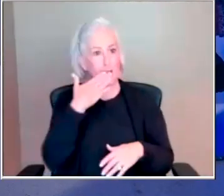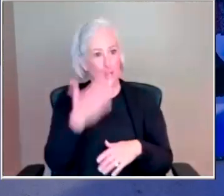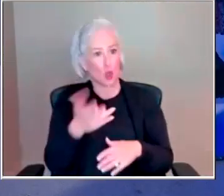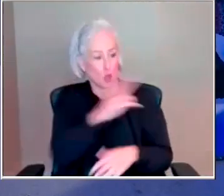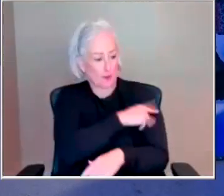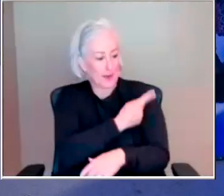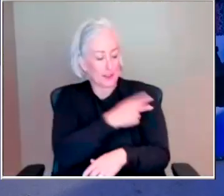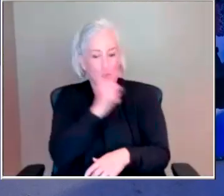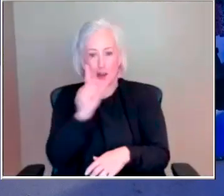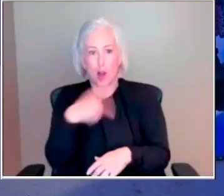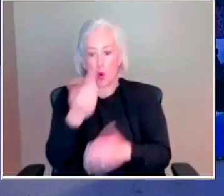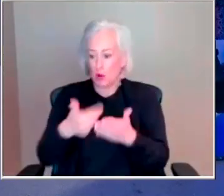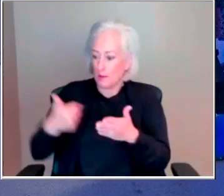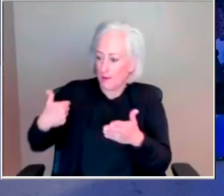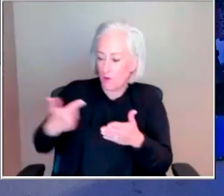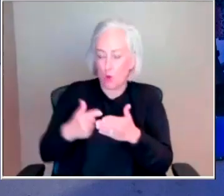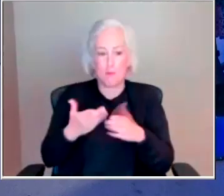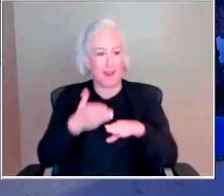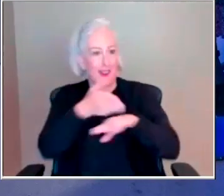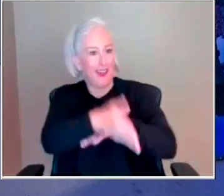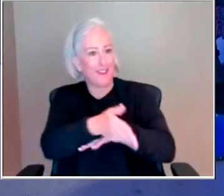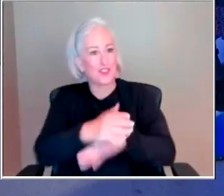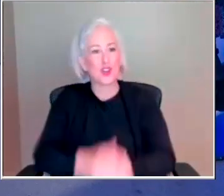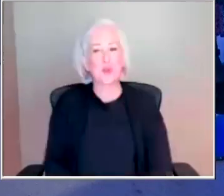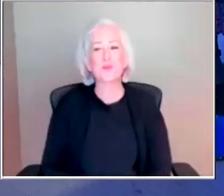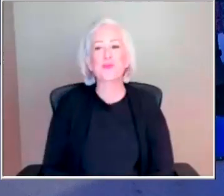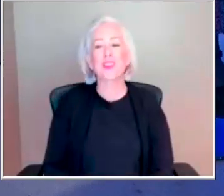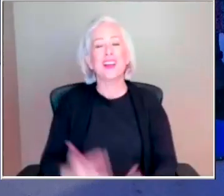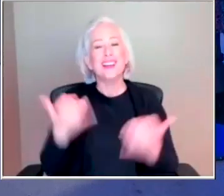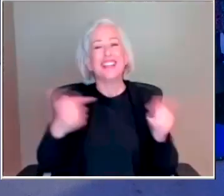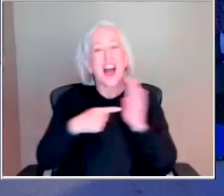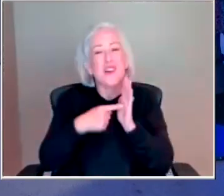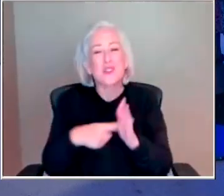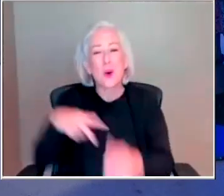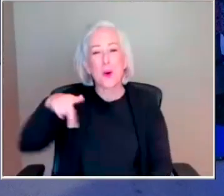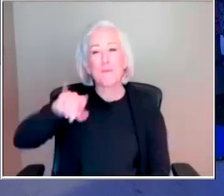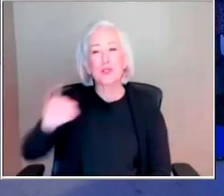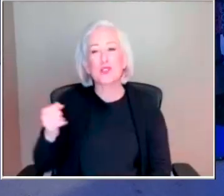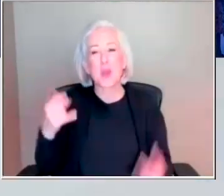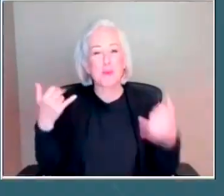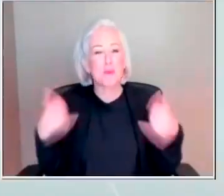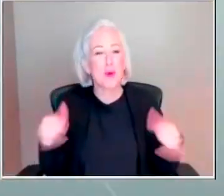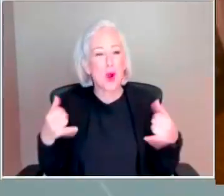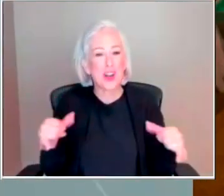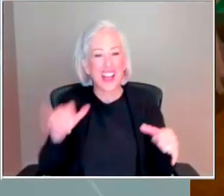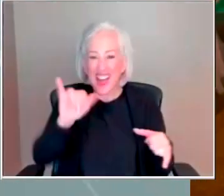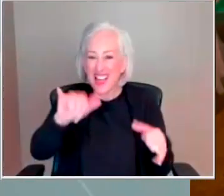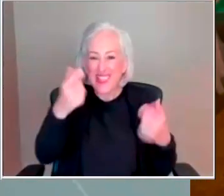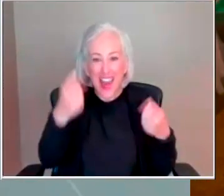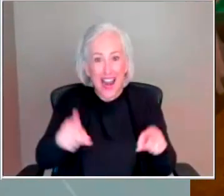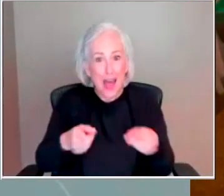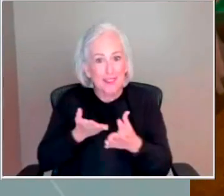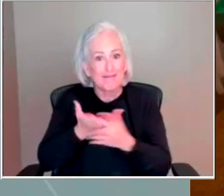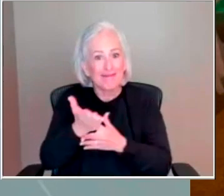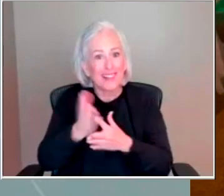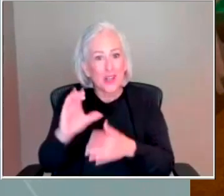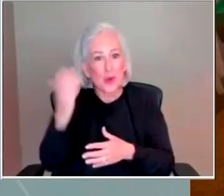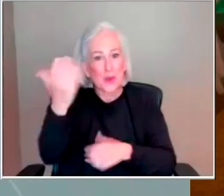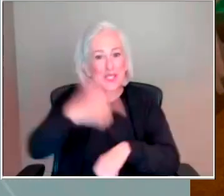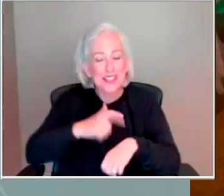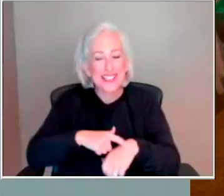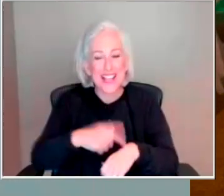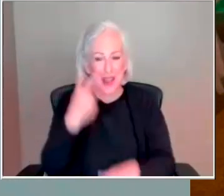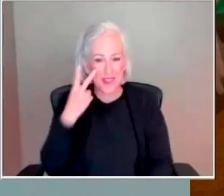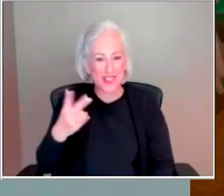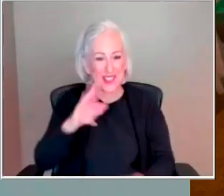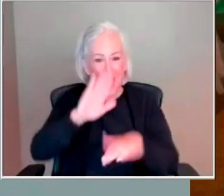but after for sure. Yep. So I want to show the Pajama Party, because this all happened during Christmas time, and I want to see these grandkids